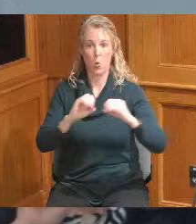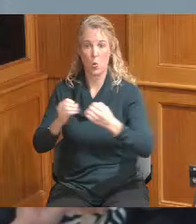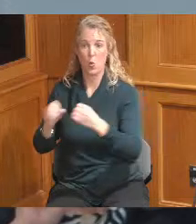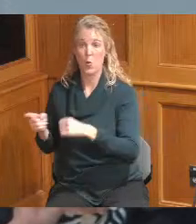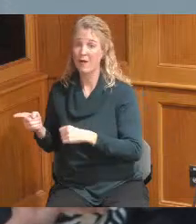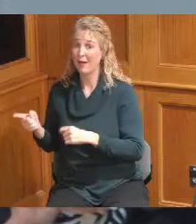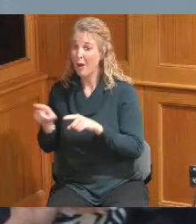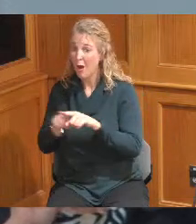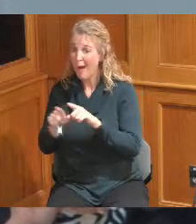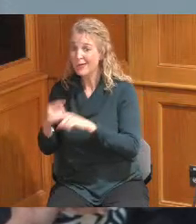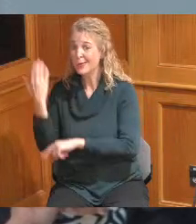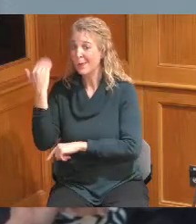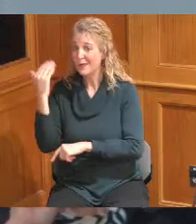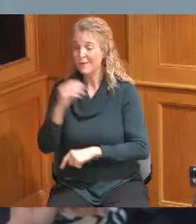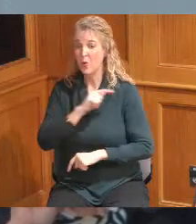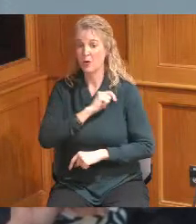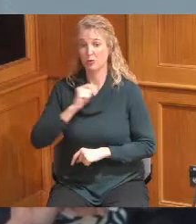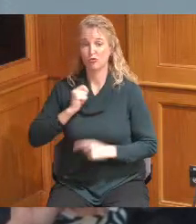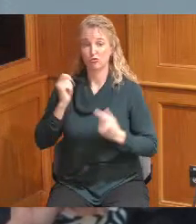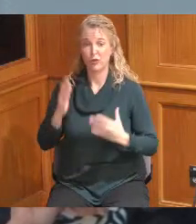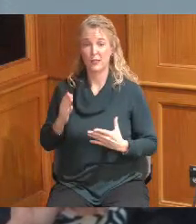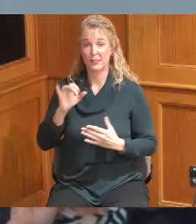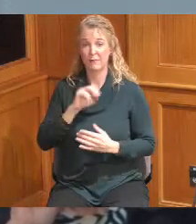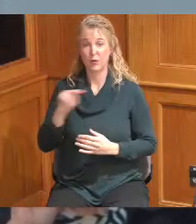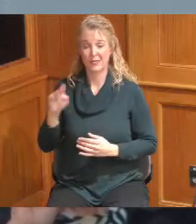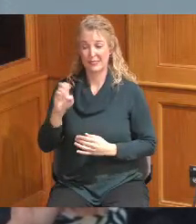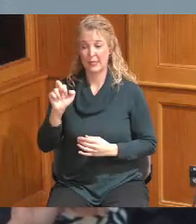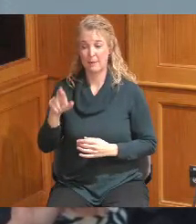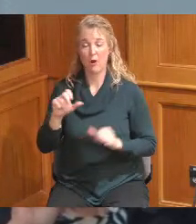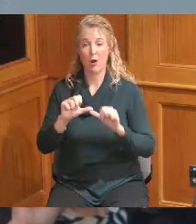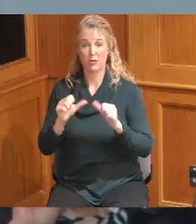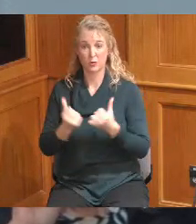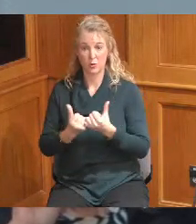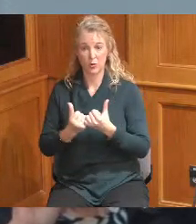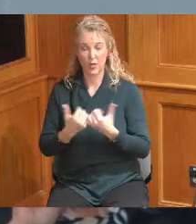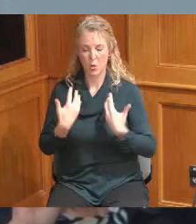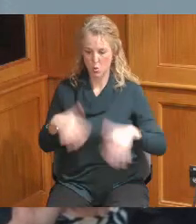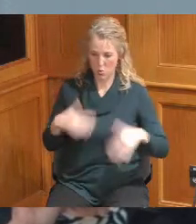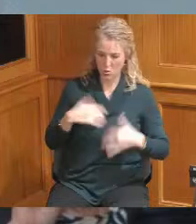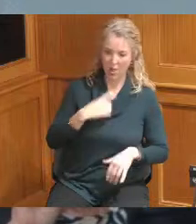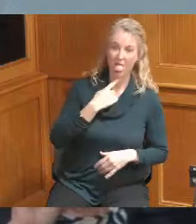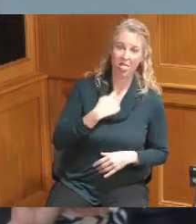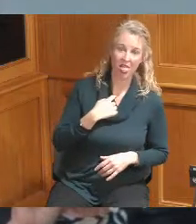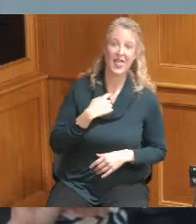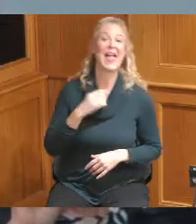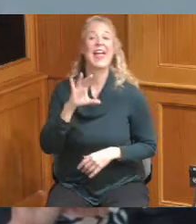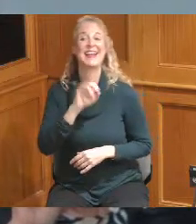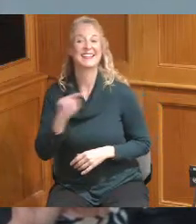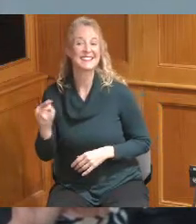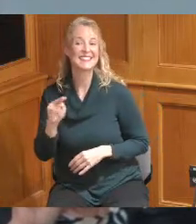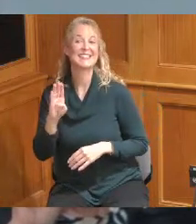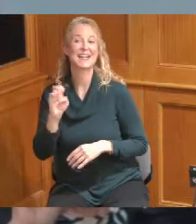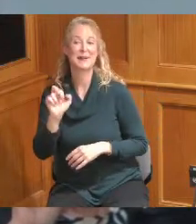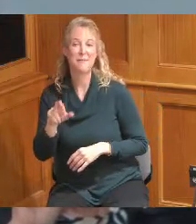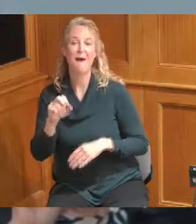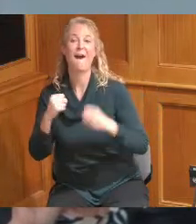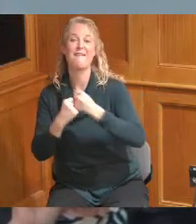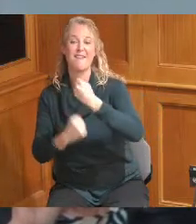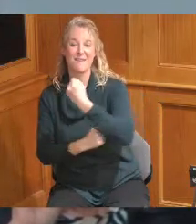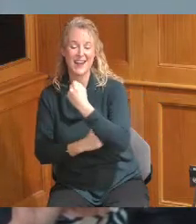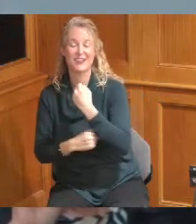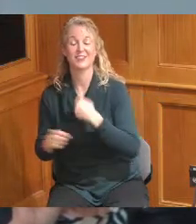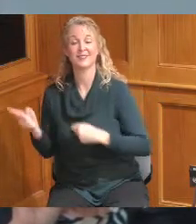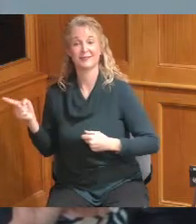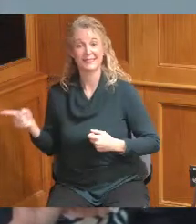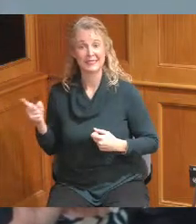is also a former trustee of the Cincinnati Bar Association and the Cincinnati Bar Foundation. Whereas